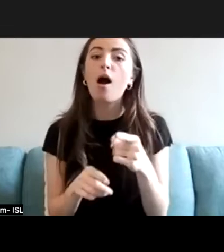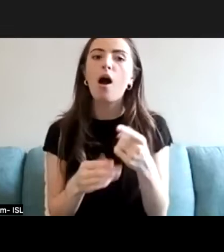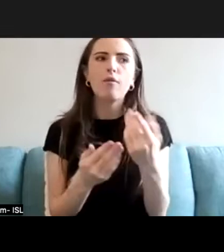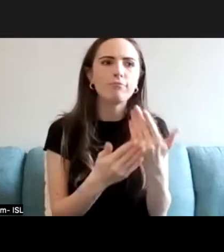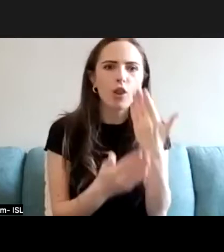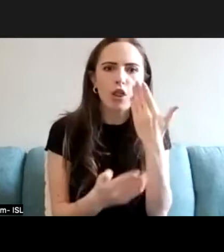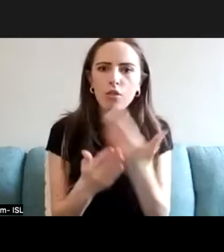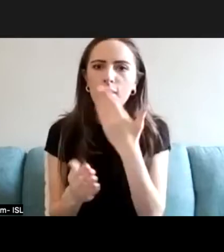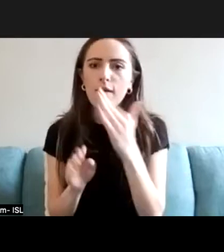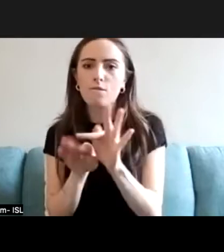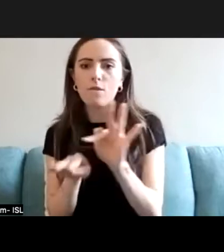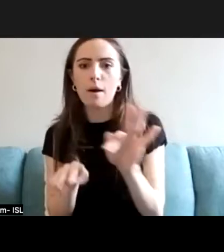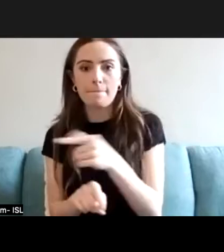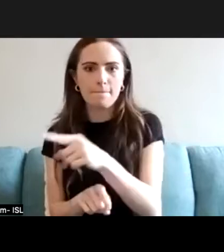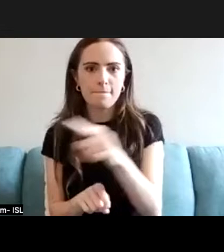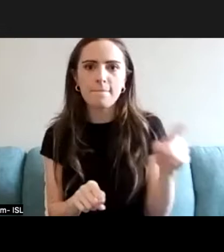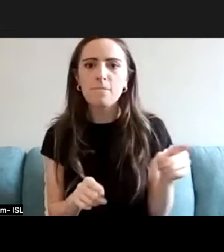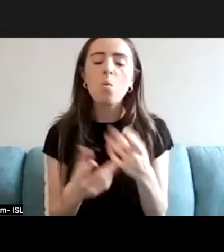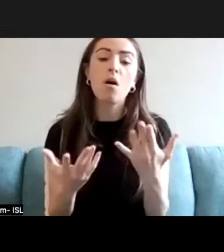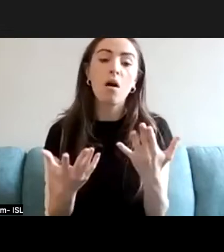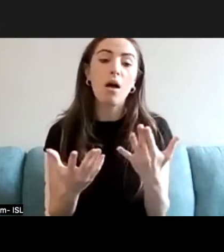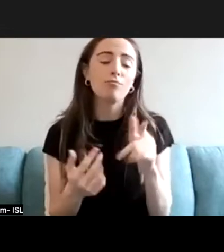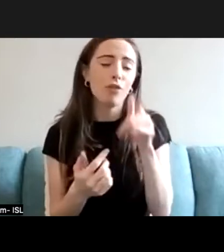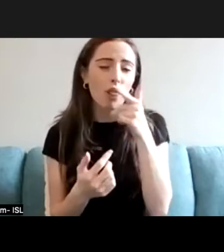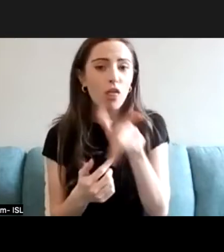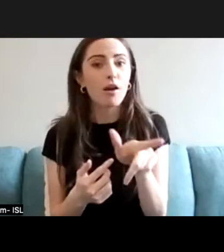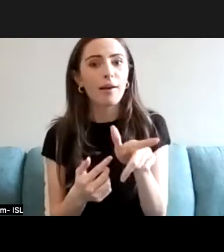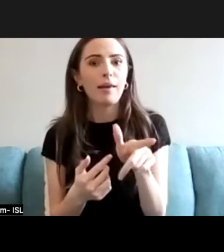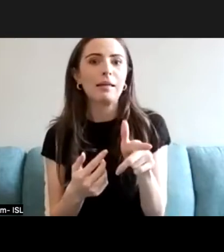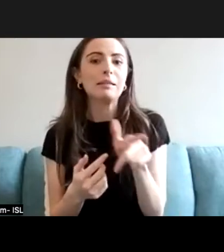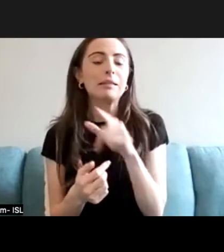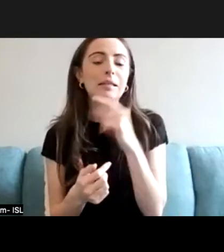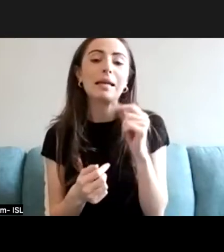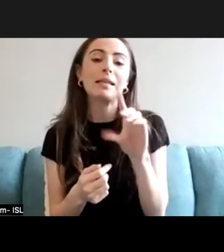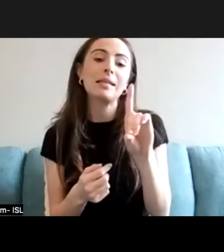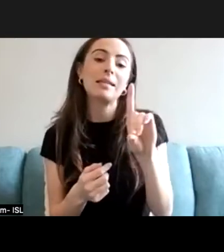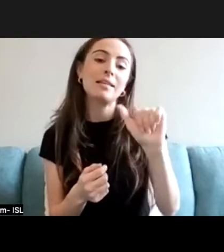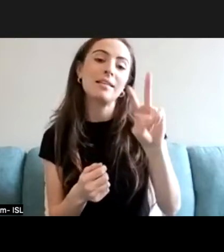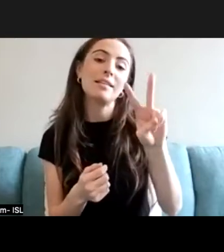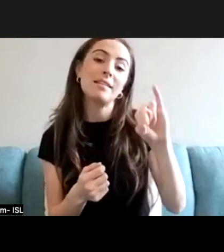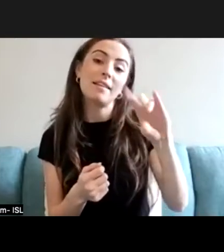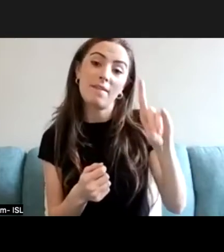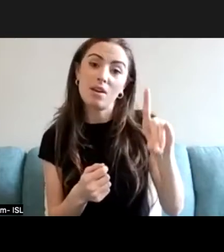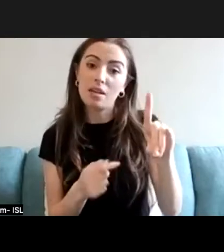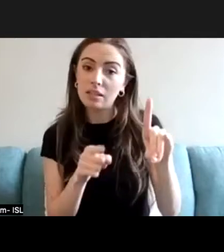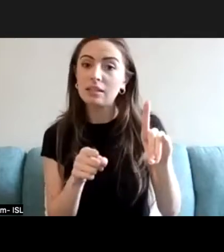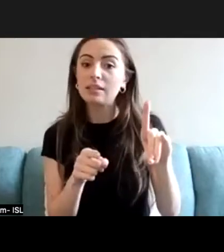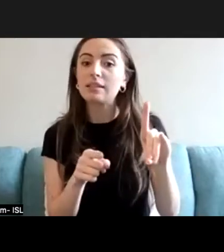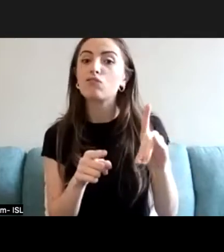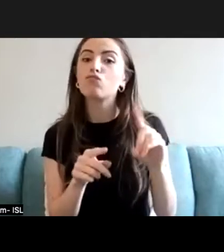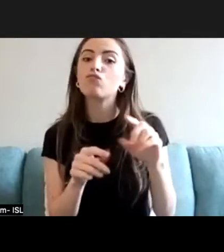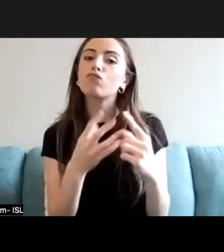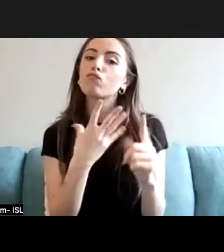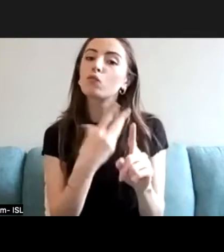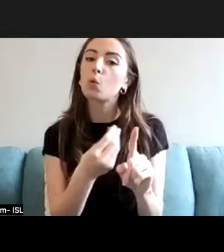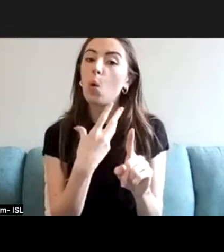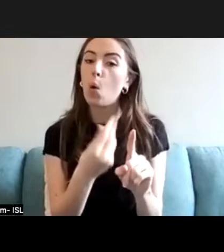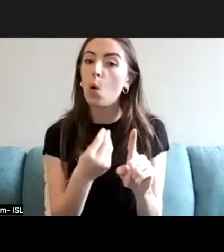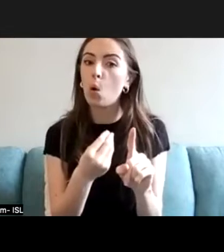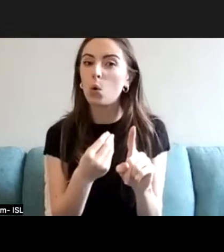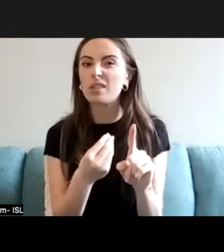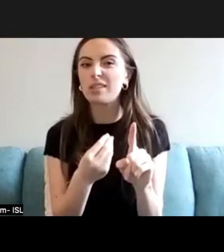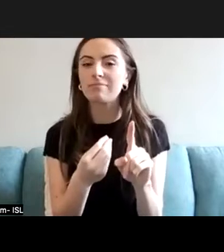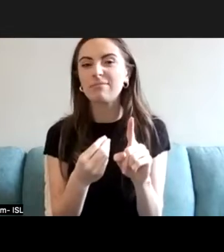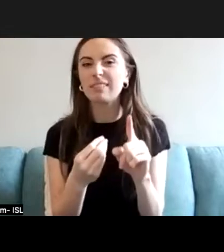experts that we have. And we're really lucky and I'm very grateful to say that David's actually pre-recorded a demo for us, which will kind of show us the